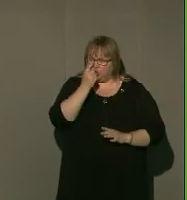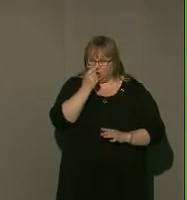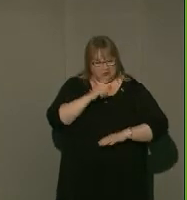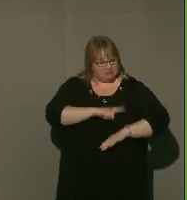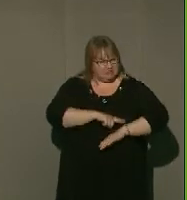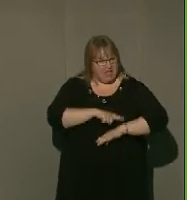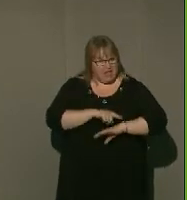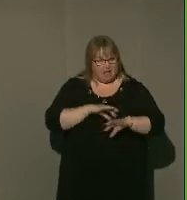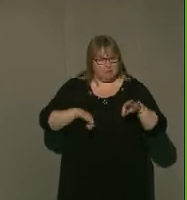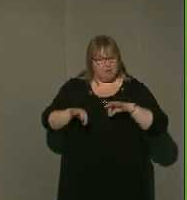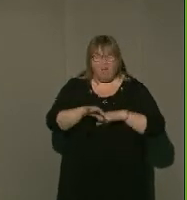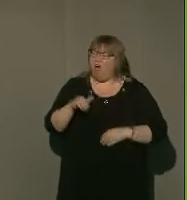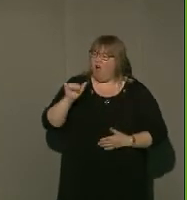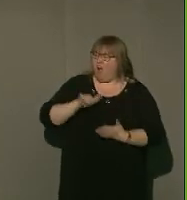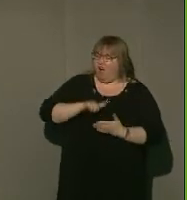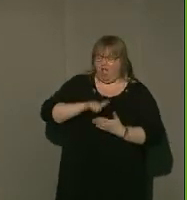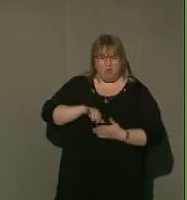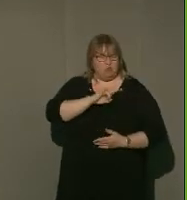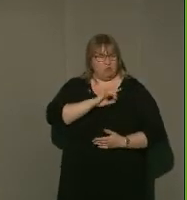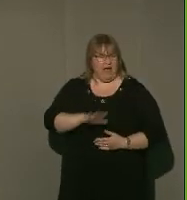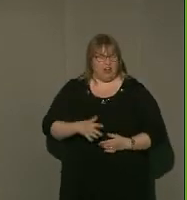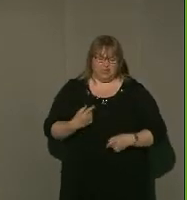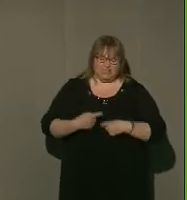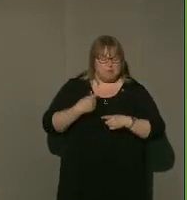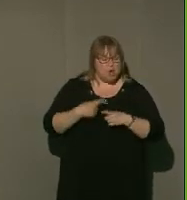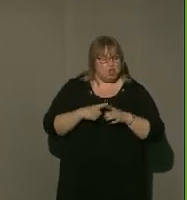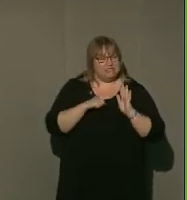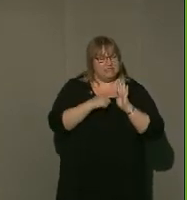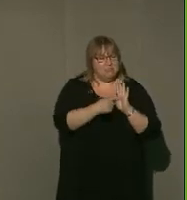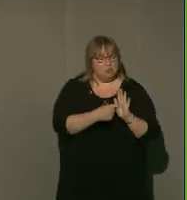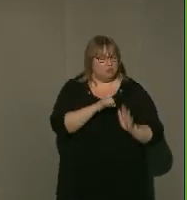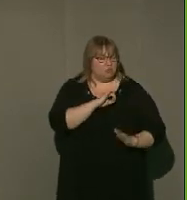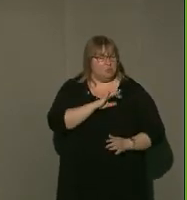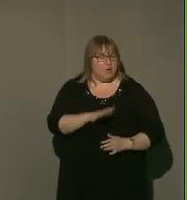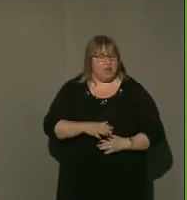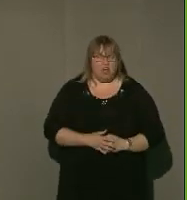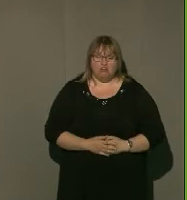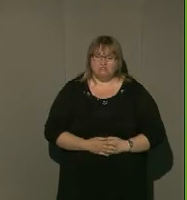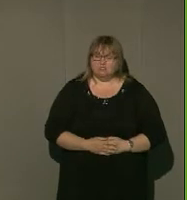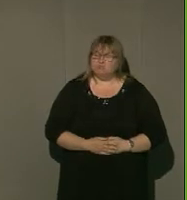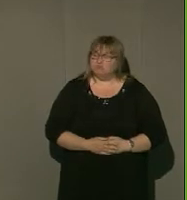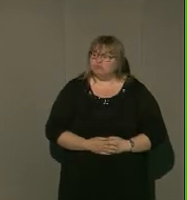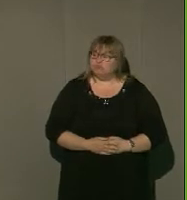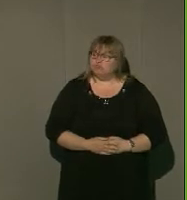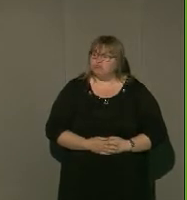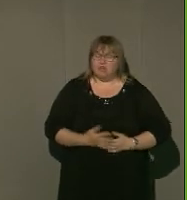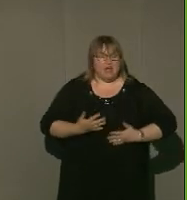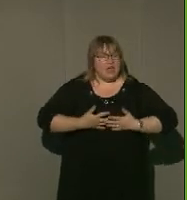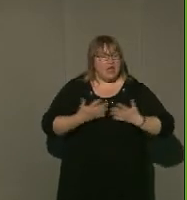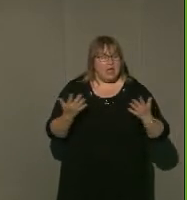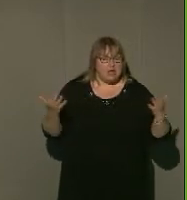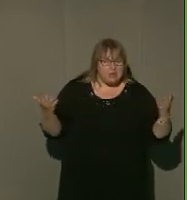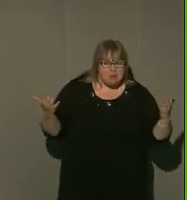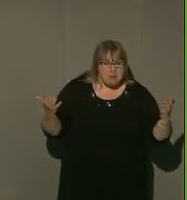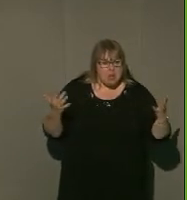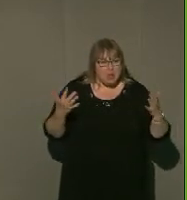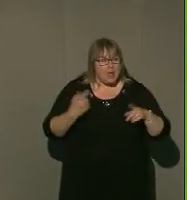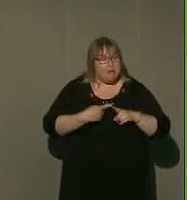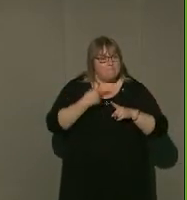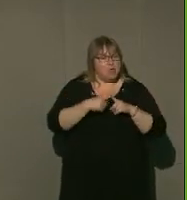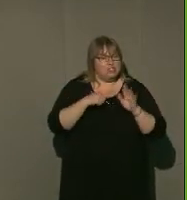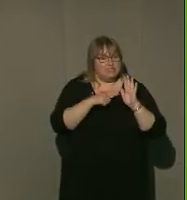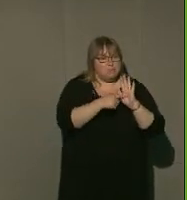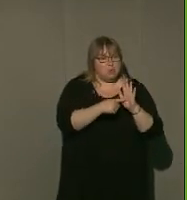Yeah, okay. Don't see why not. Let's take an emergency motion if there are any available. Okay, do we have any emergency motions available?